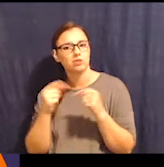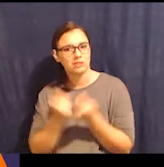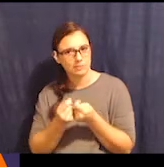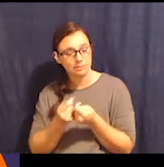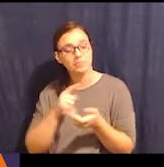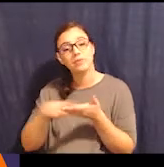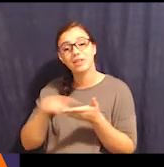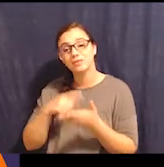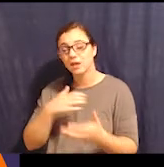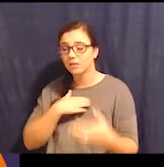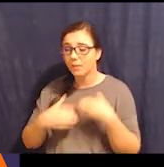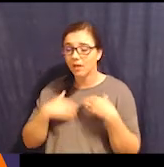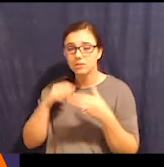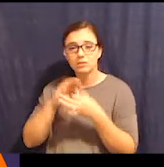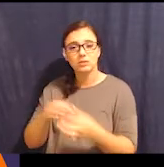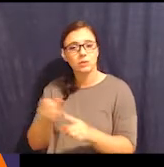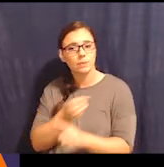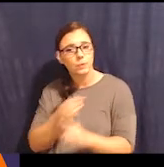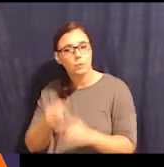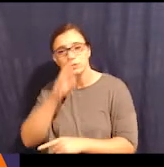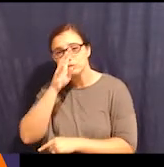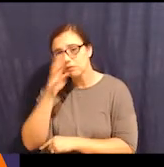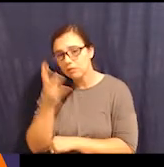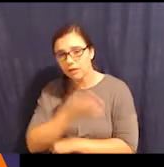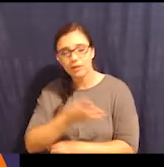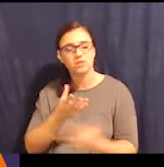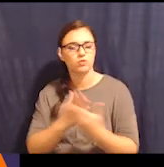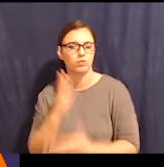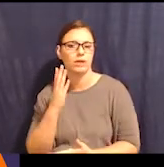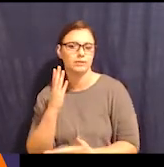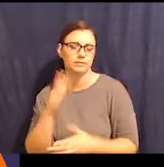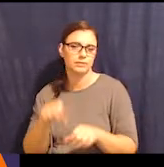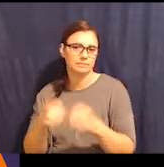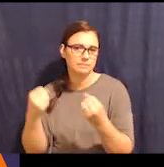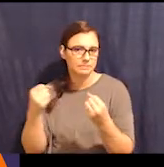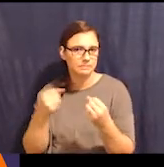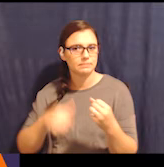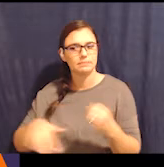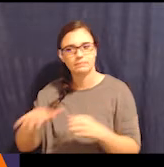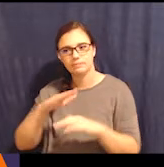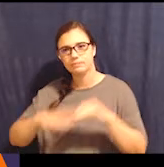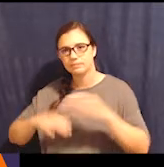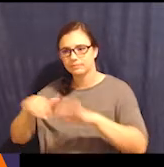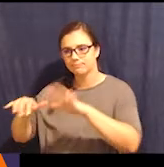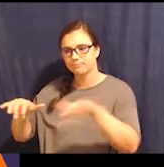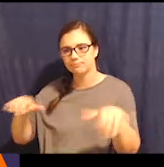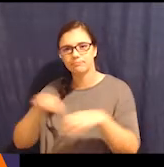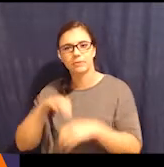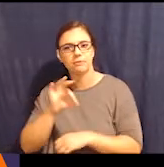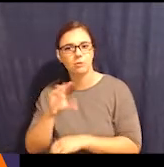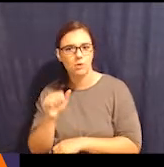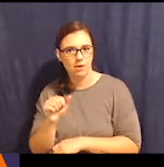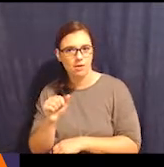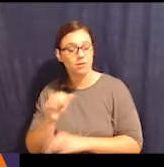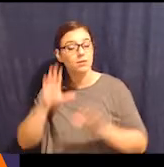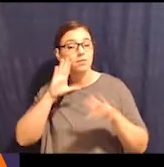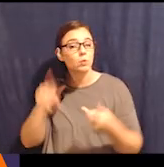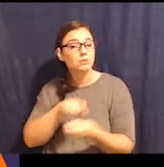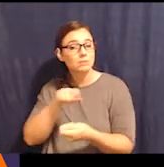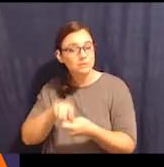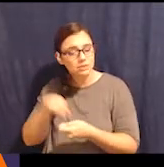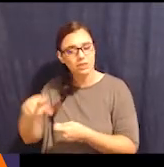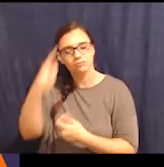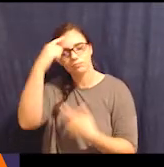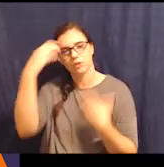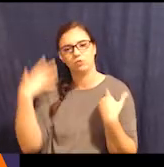rights violations throughout facilities in Florida, with a focus on facilities that provide mental health services. I also